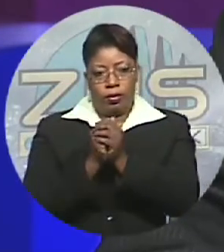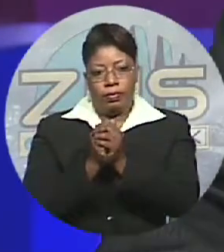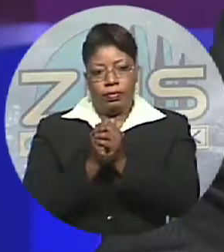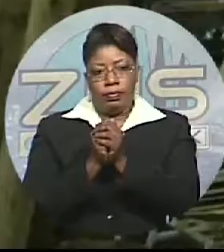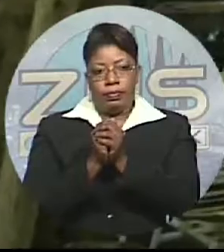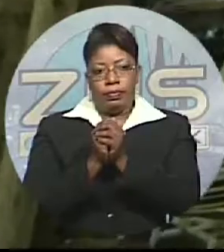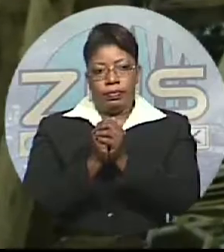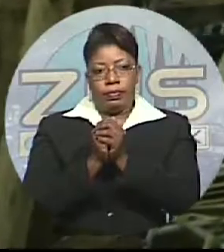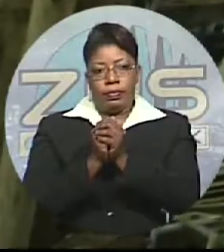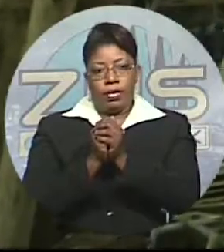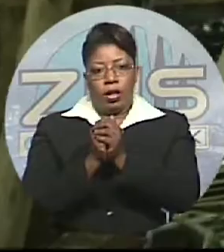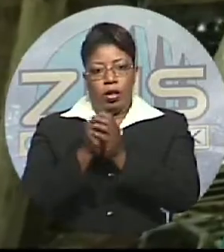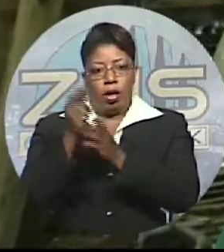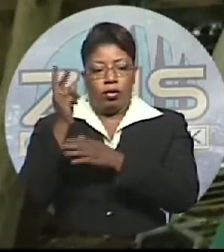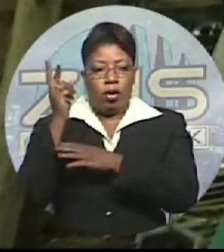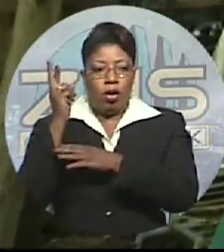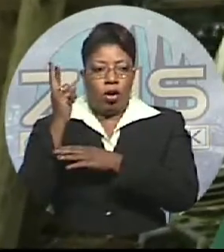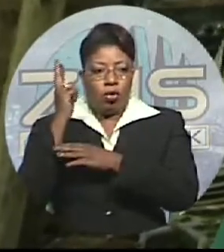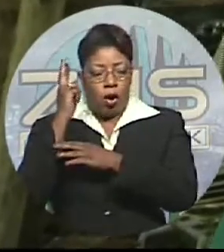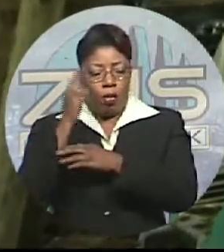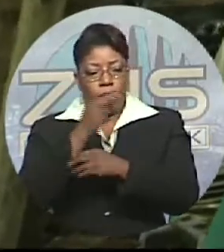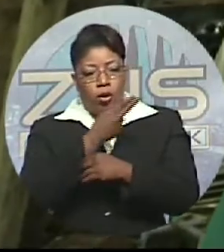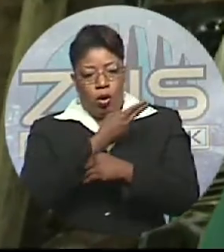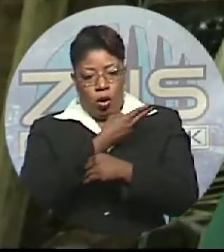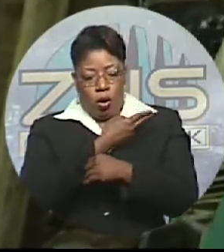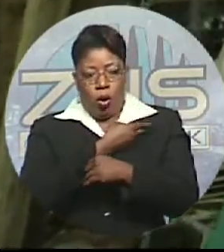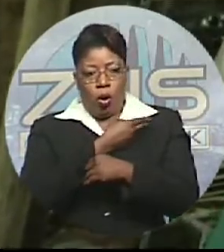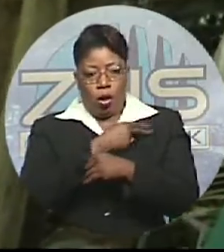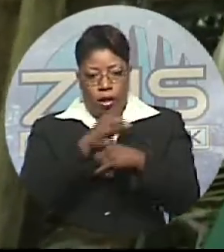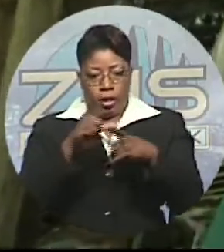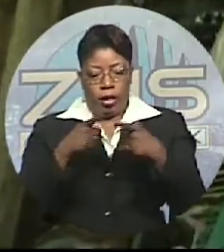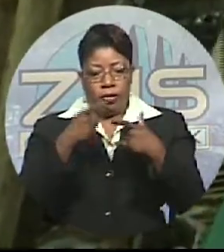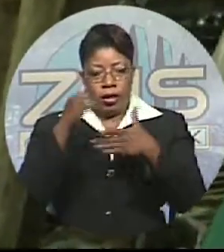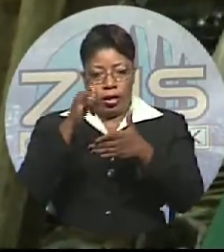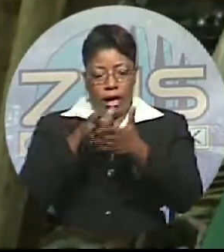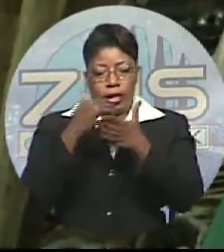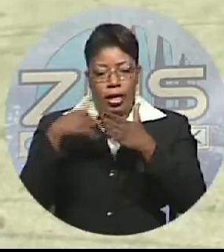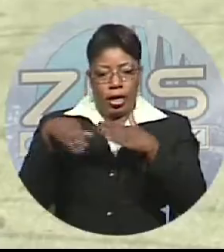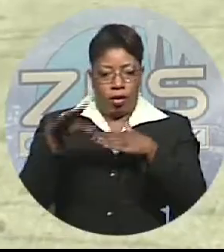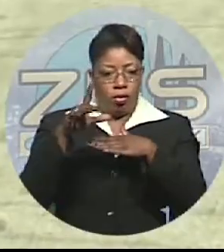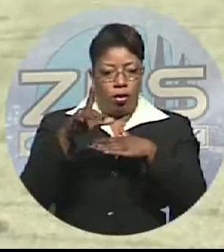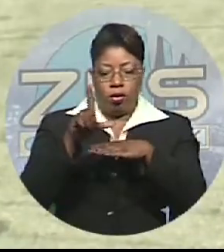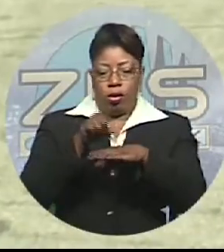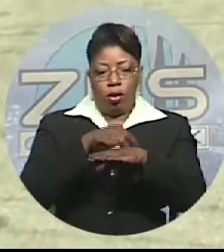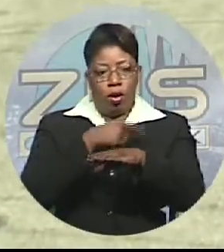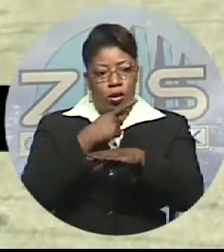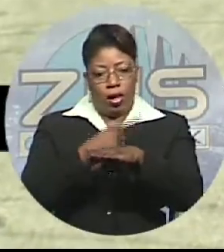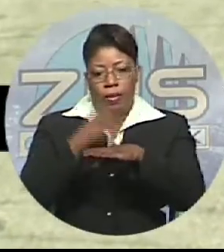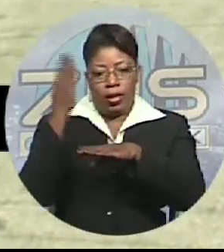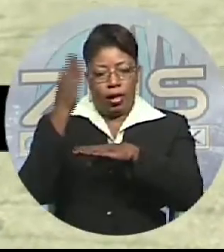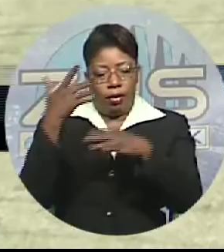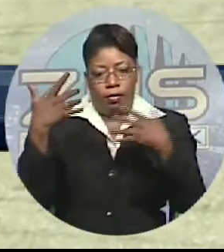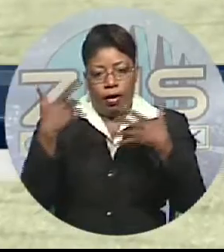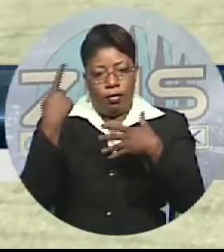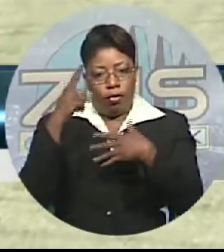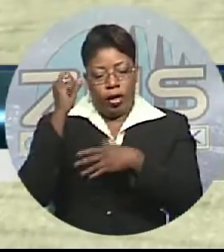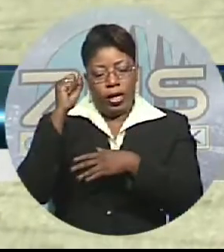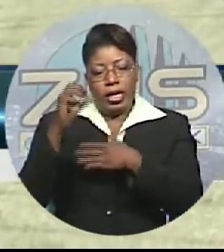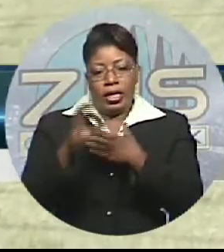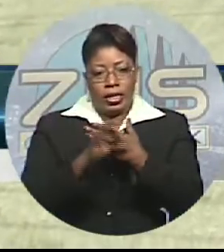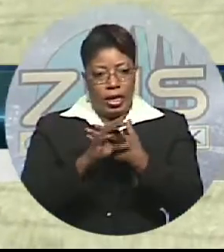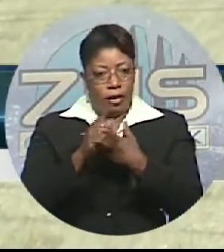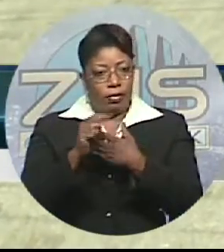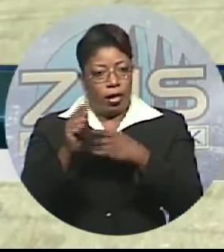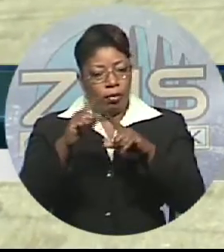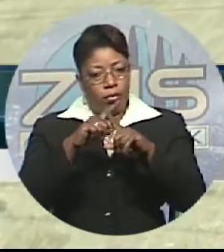Robert Hall has lived on Ethel Street, Montell Heights, for as long as he can remember, and he says he has never feared for his safety,